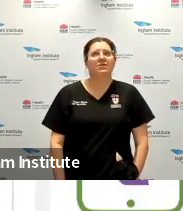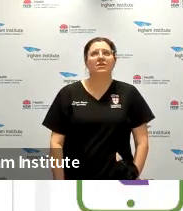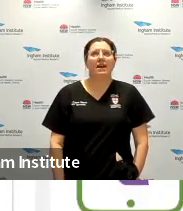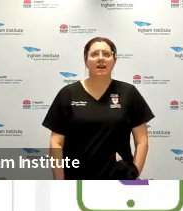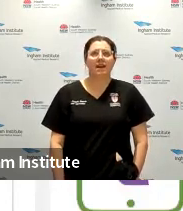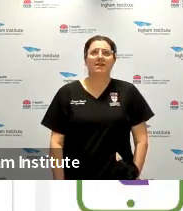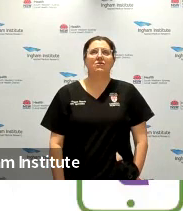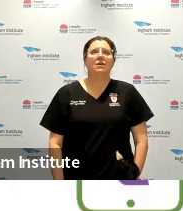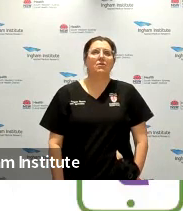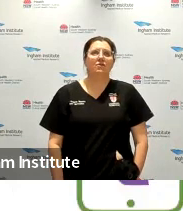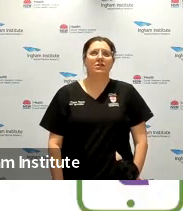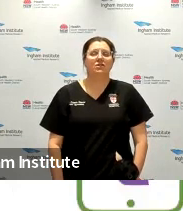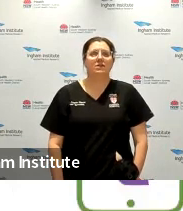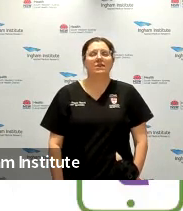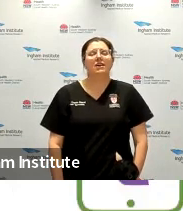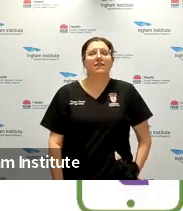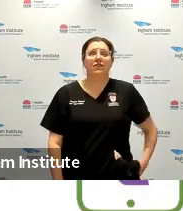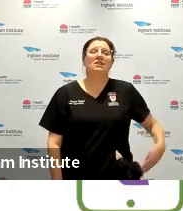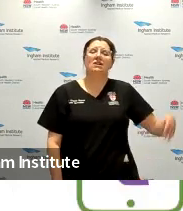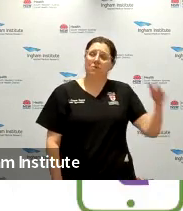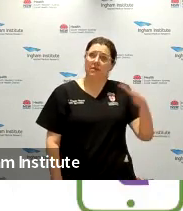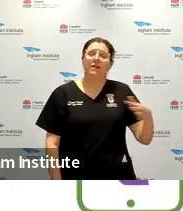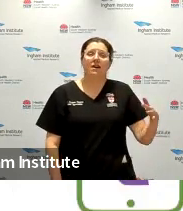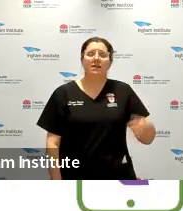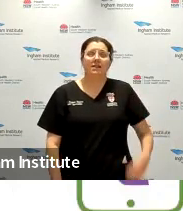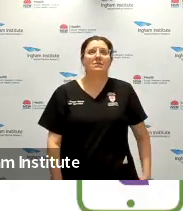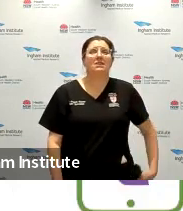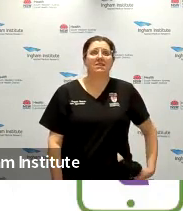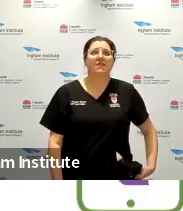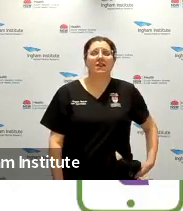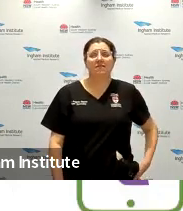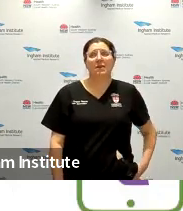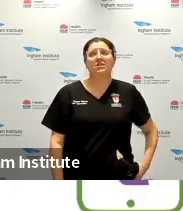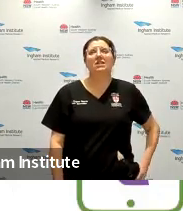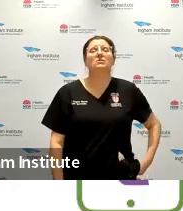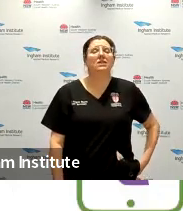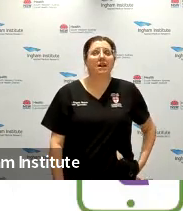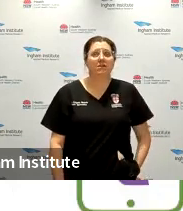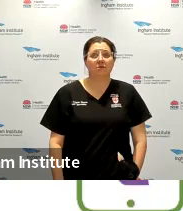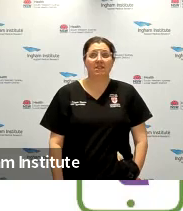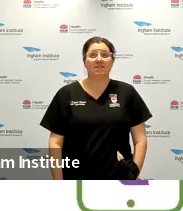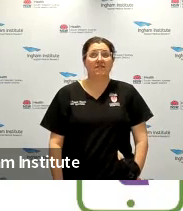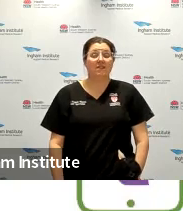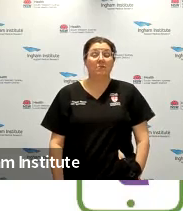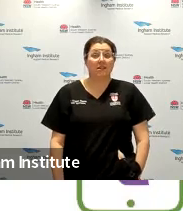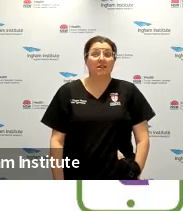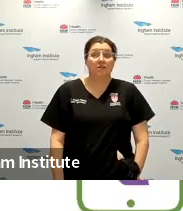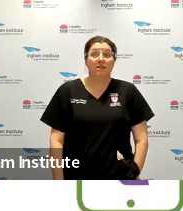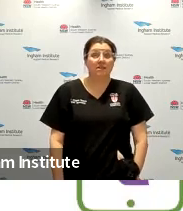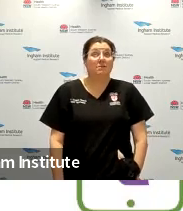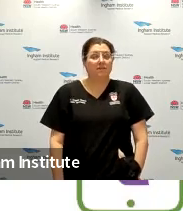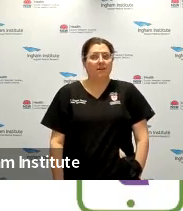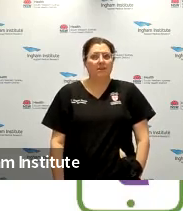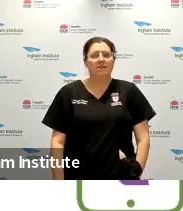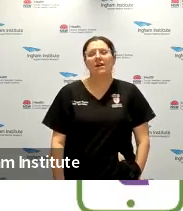they start the survey and answer a number of questions. Firstly, we've collected some identifying information, and this will allow us to identify them within the